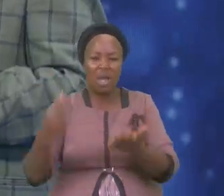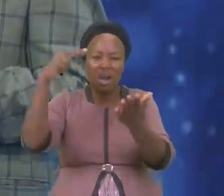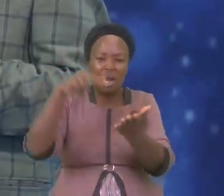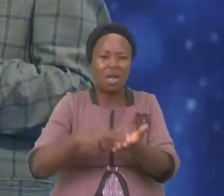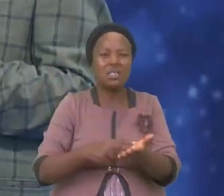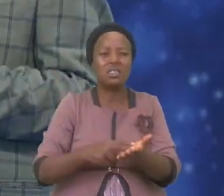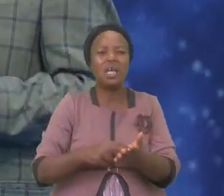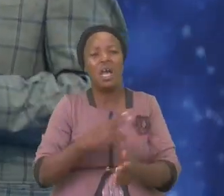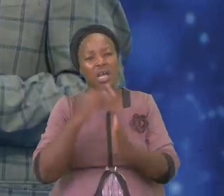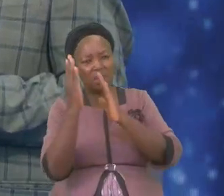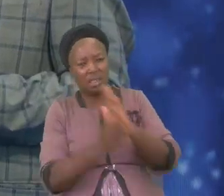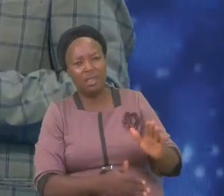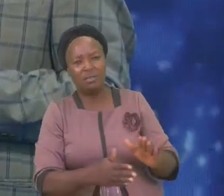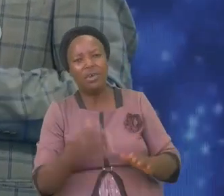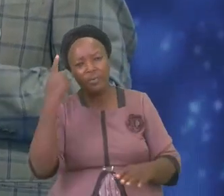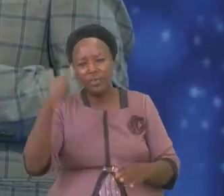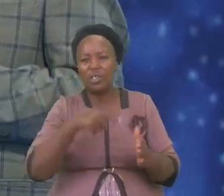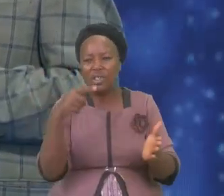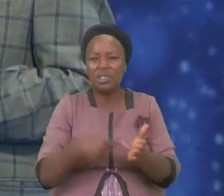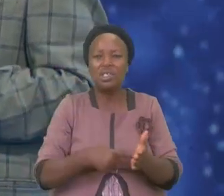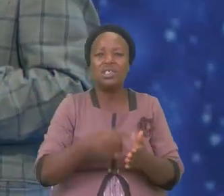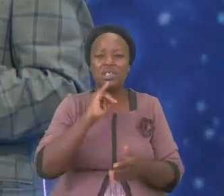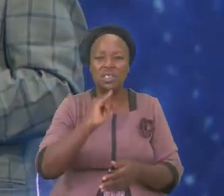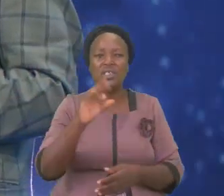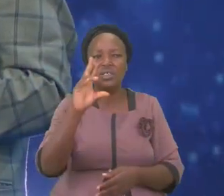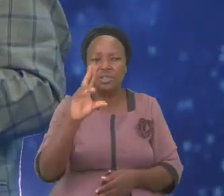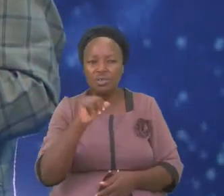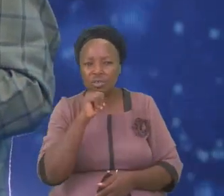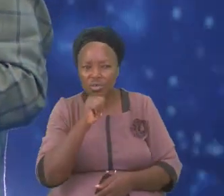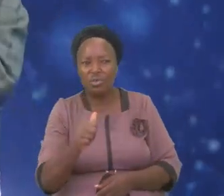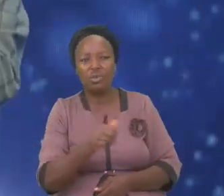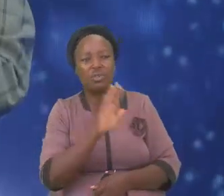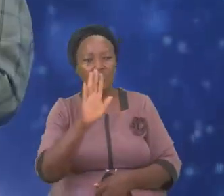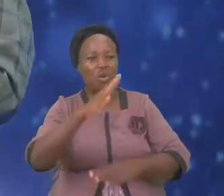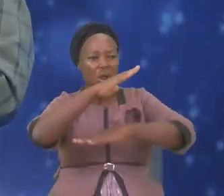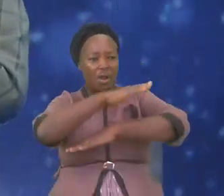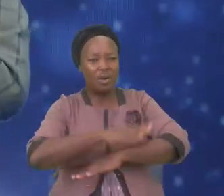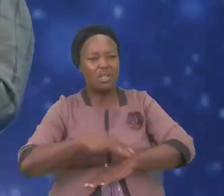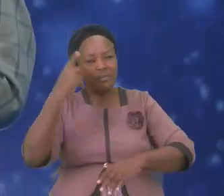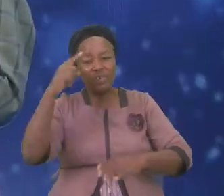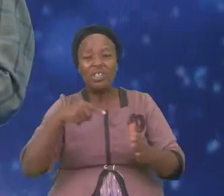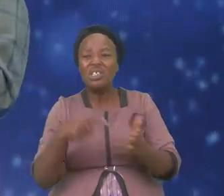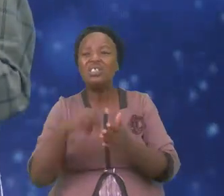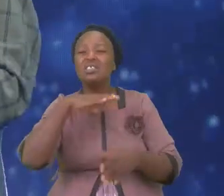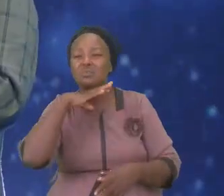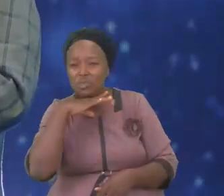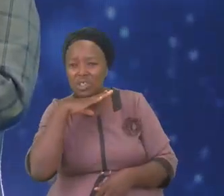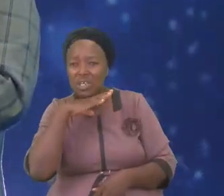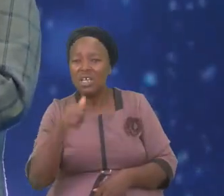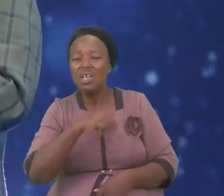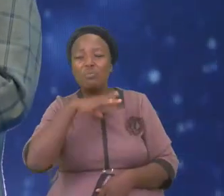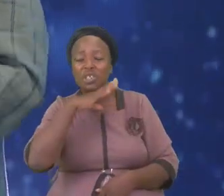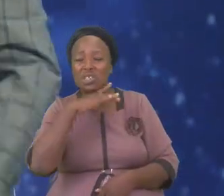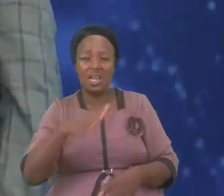A polluted life is a Babylonish life. A degraded life is a